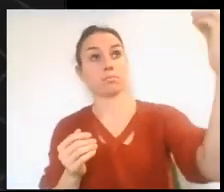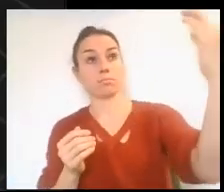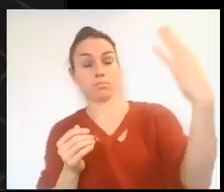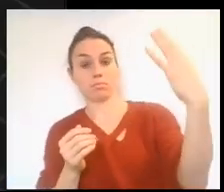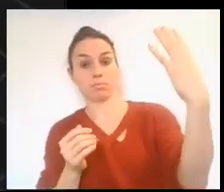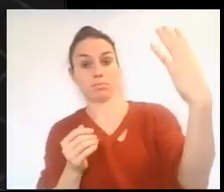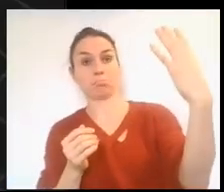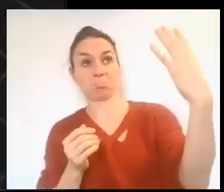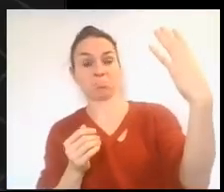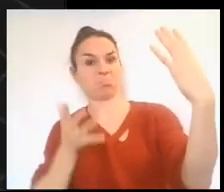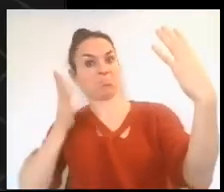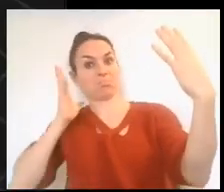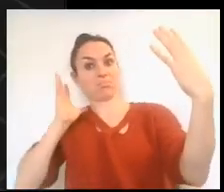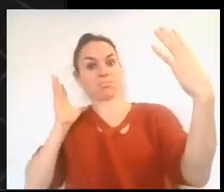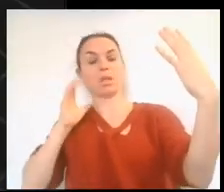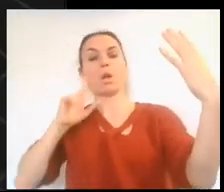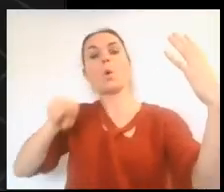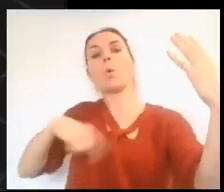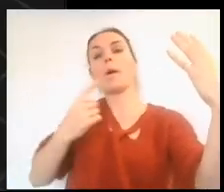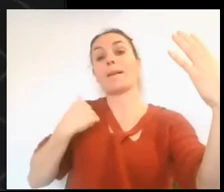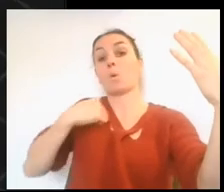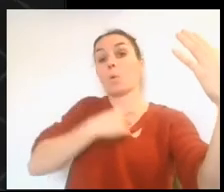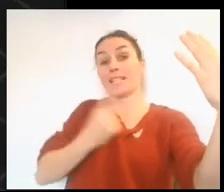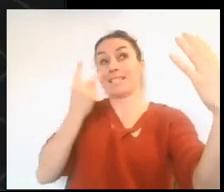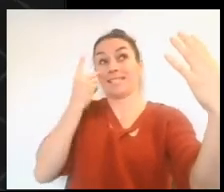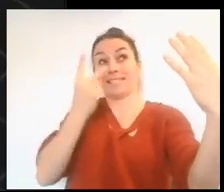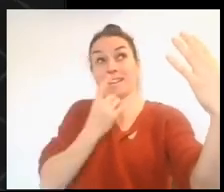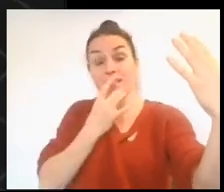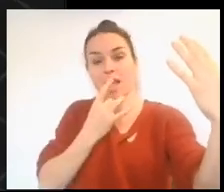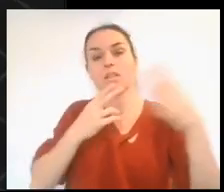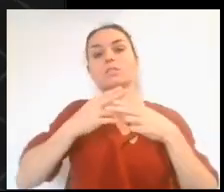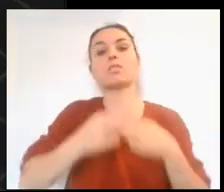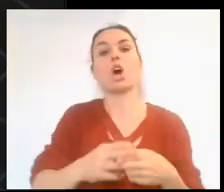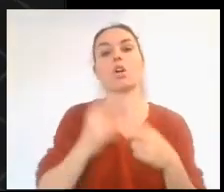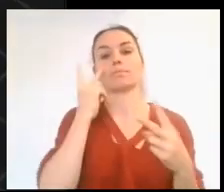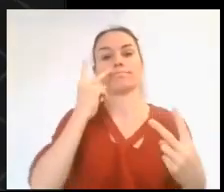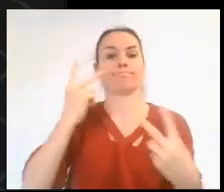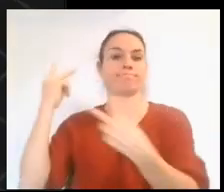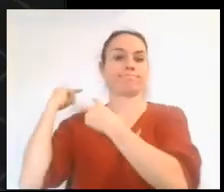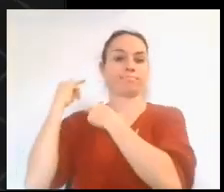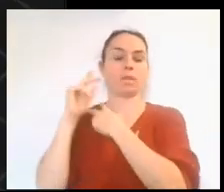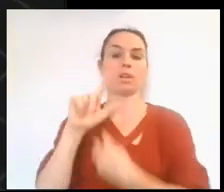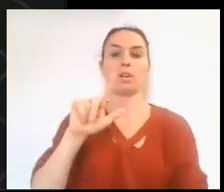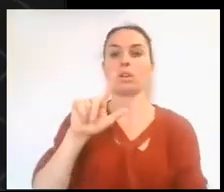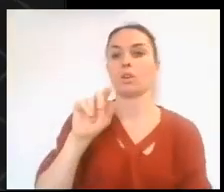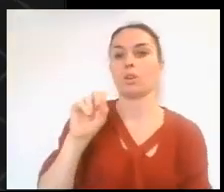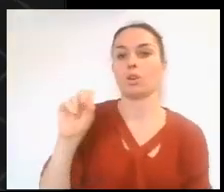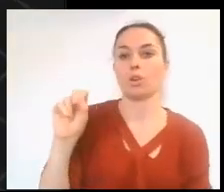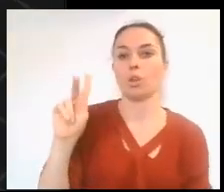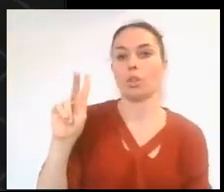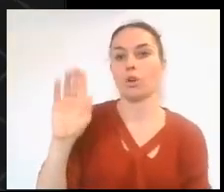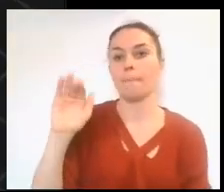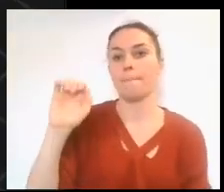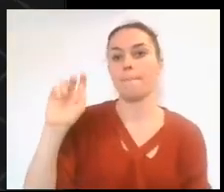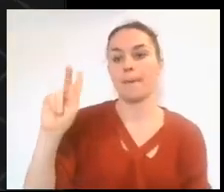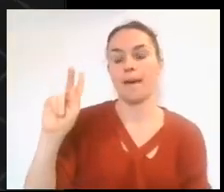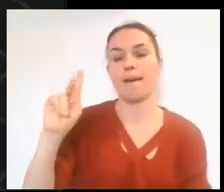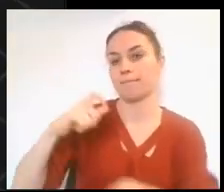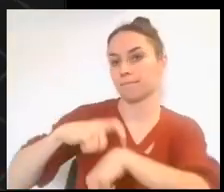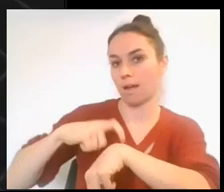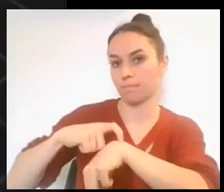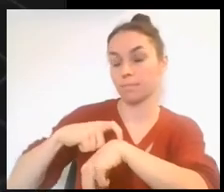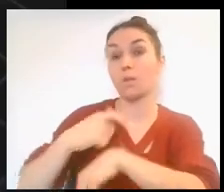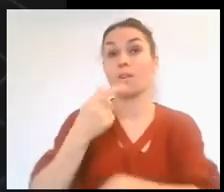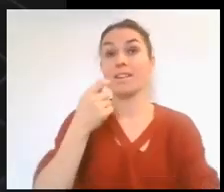receive it, the look back time. So galaxies have look back times of millions or perhaps even billions of